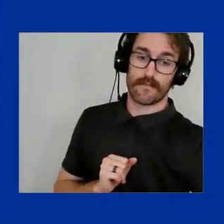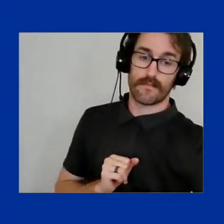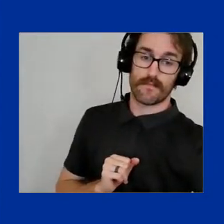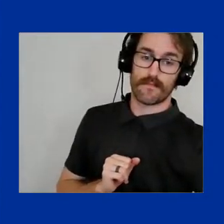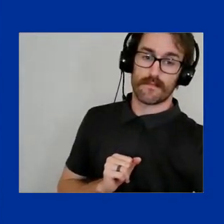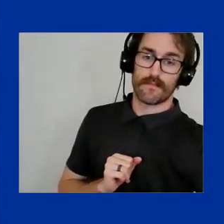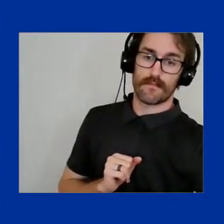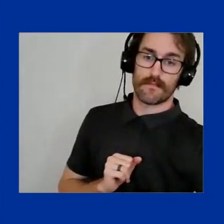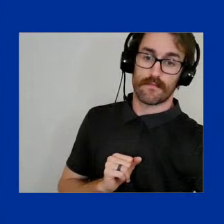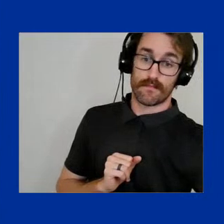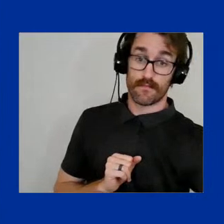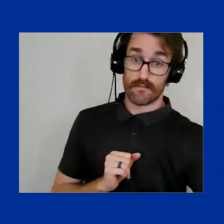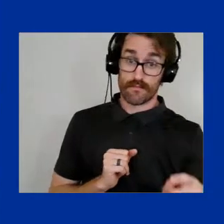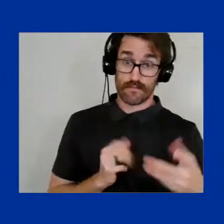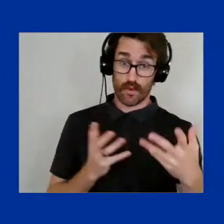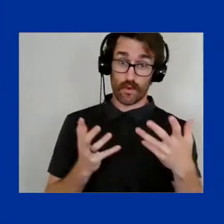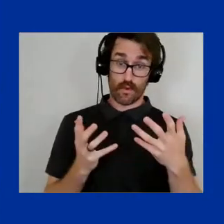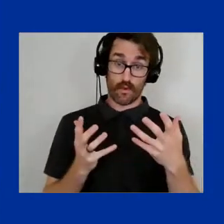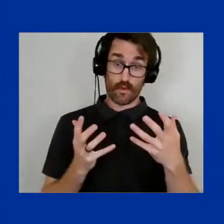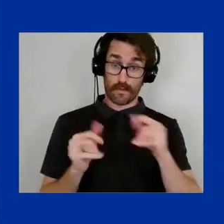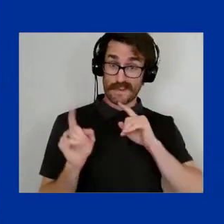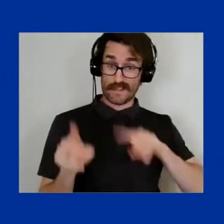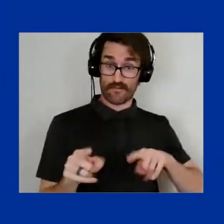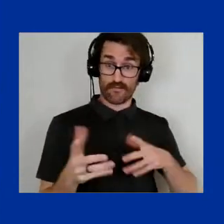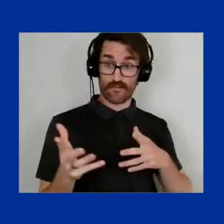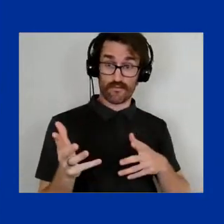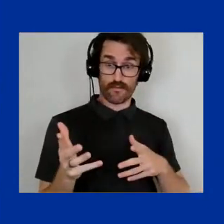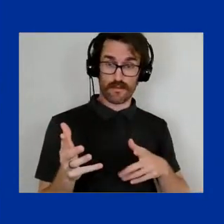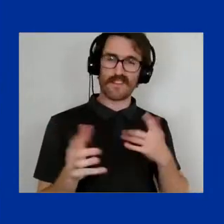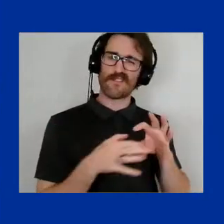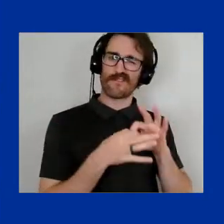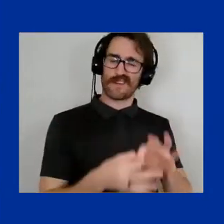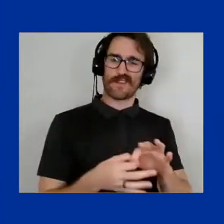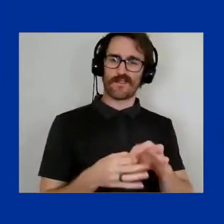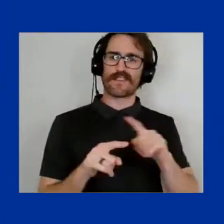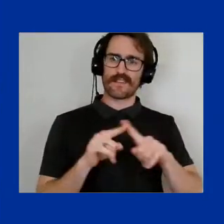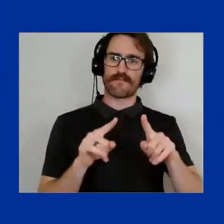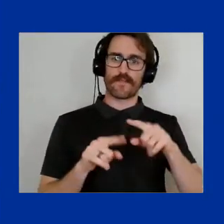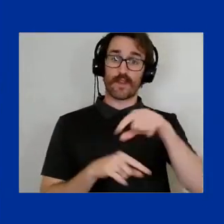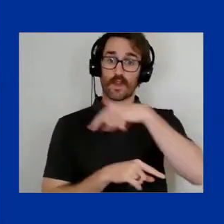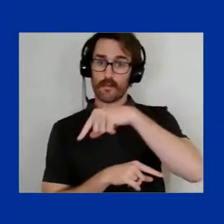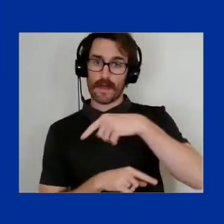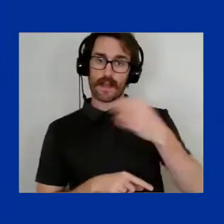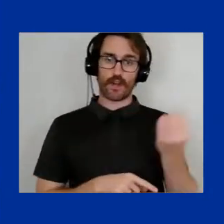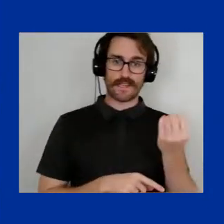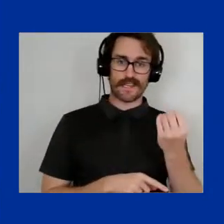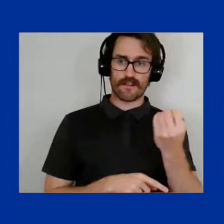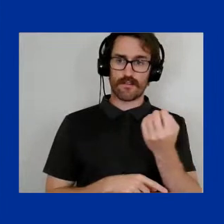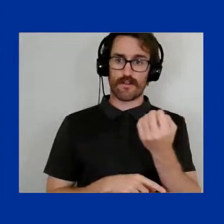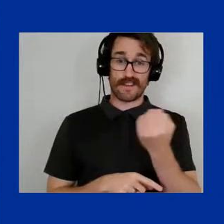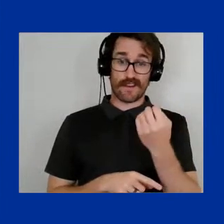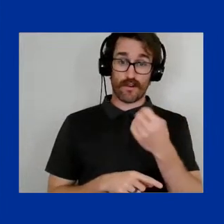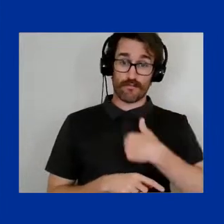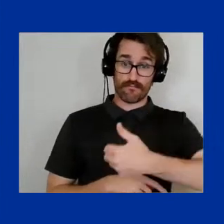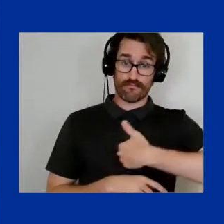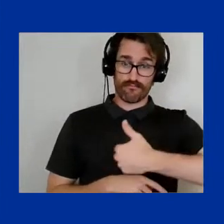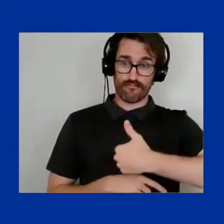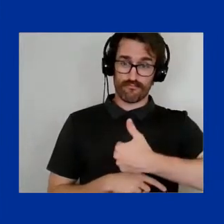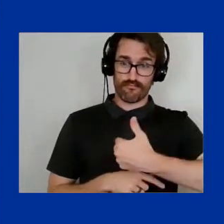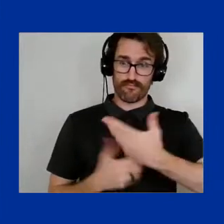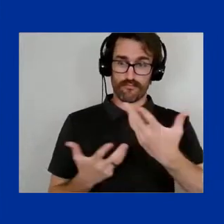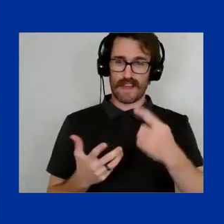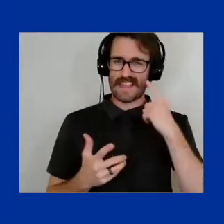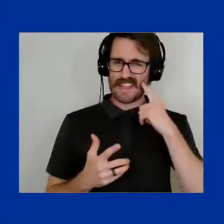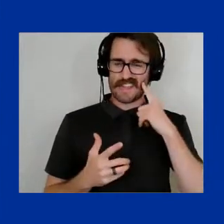Chair, do you wish me to want me to take that question from the, it's about interprovincial travel? I do. Okay. I couldn't hear you, Tony. Okay. I'm not sure if